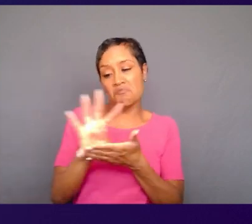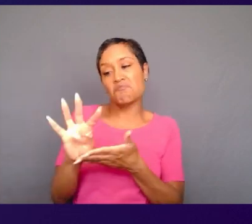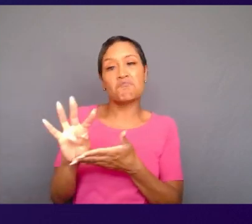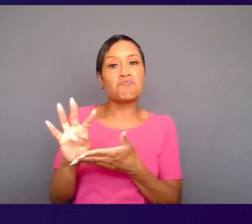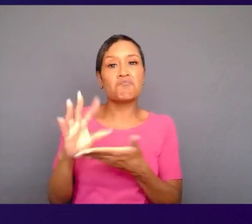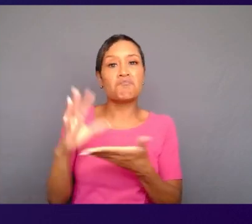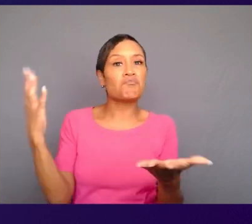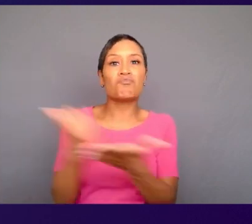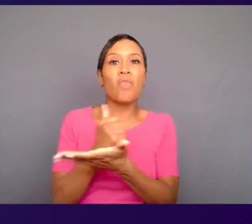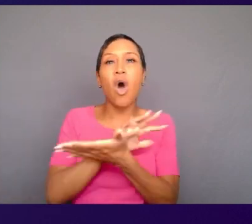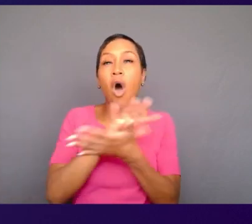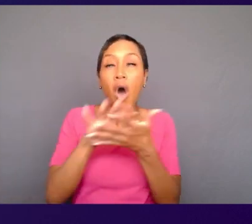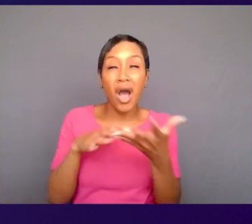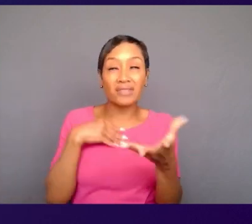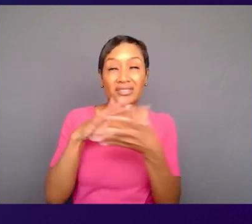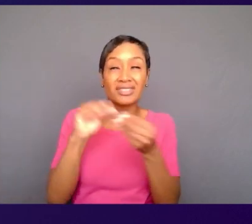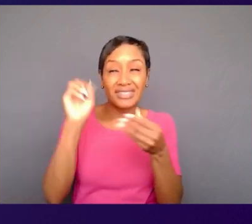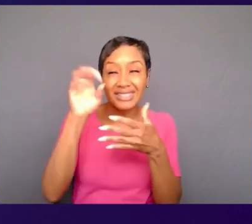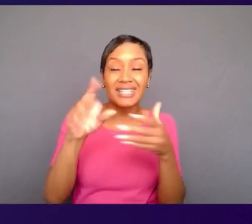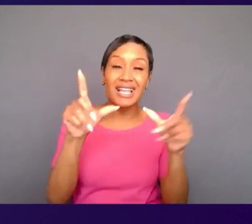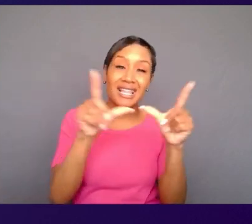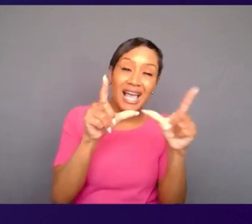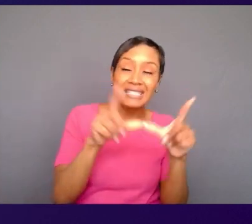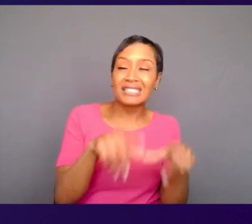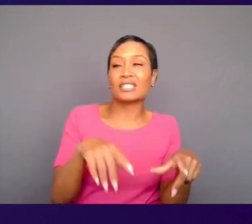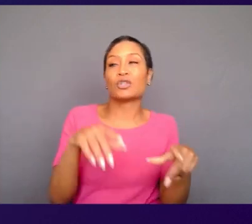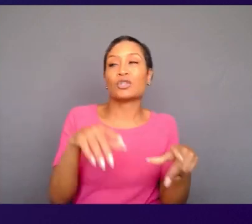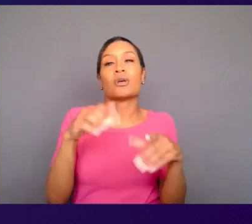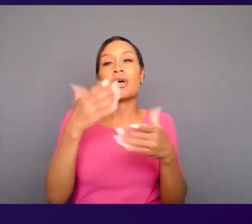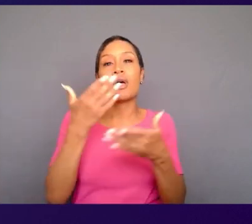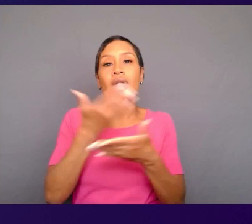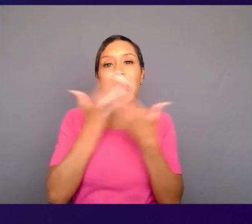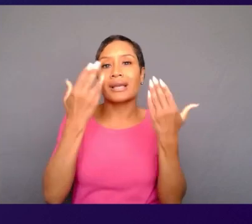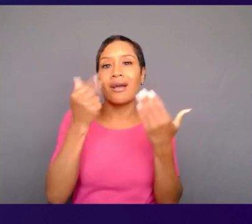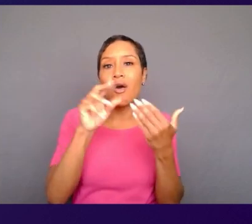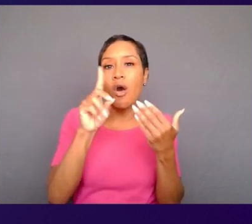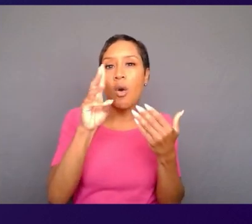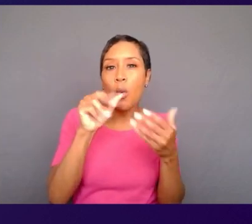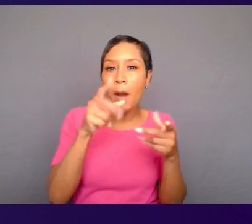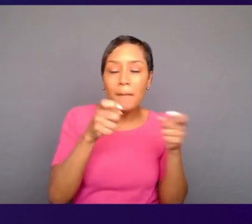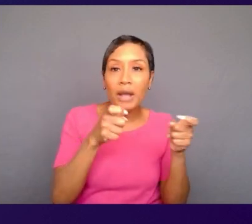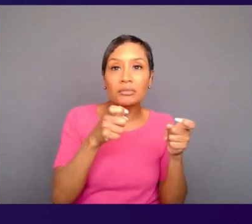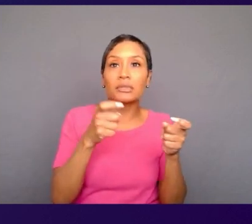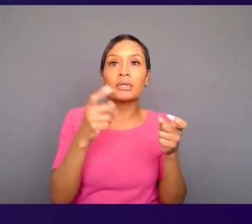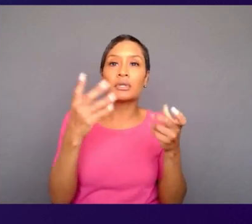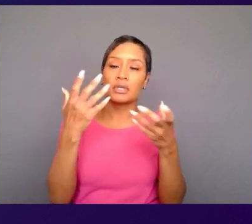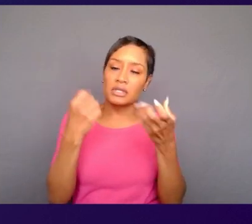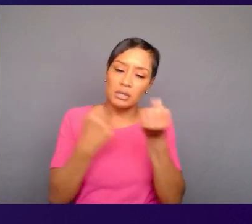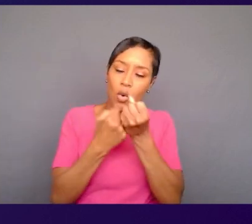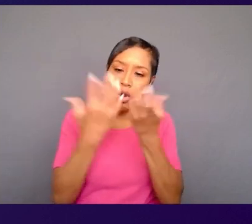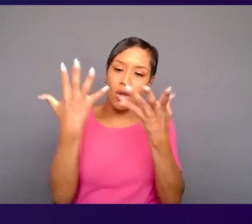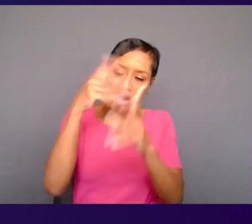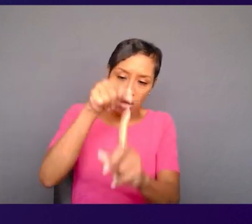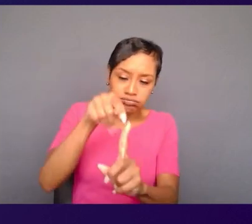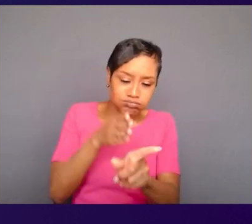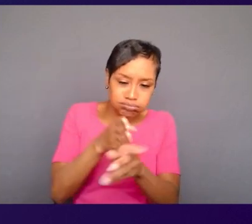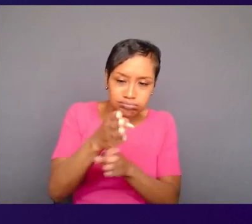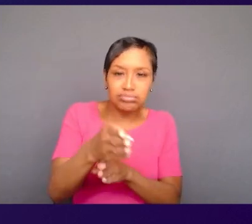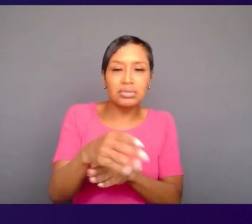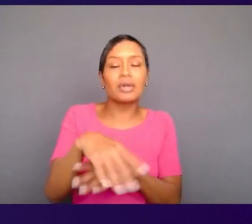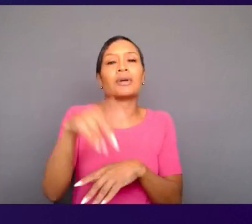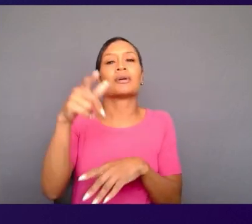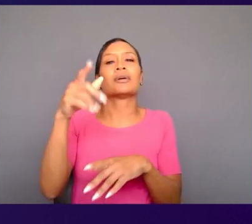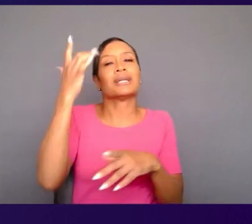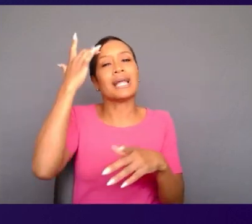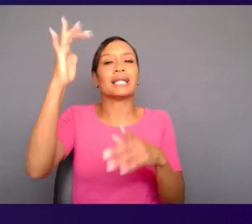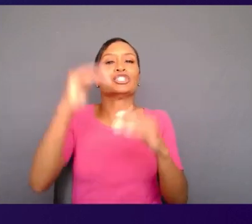of all those things I talked about, like the licensing and the lack of hardware management, the streamlined support, the intelligent tiering. We